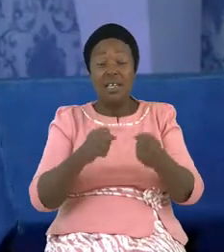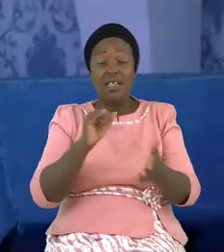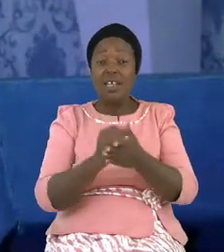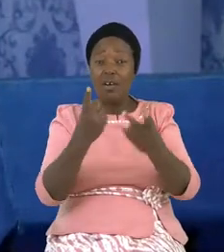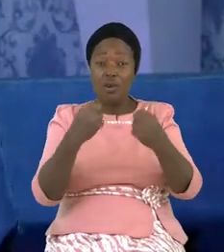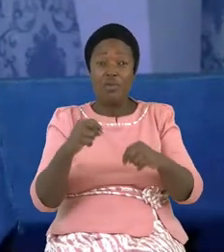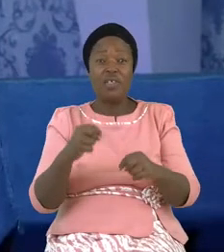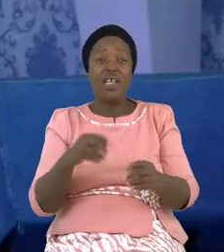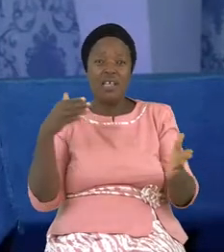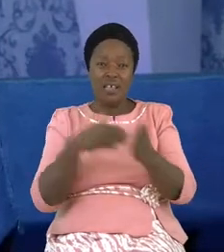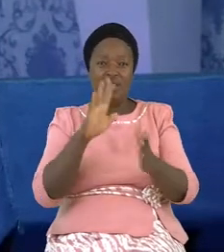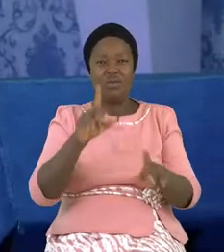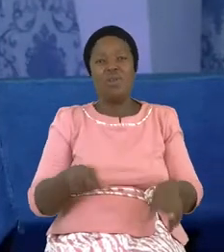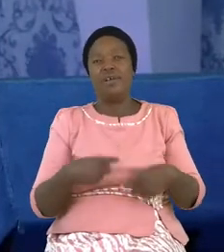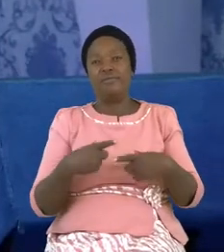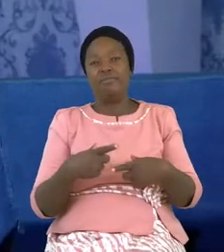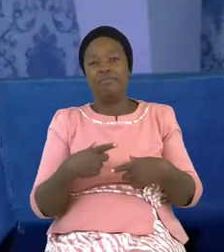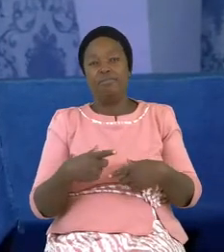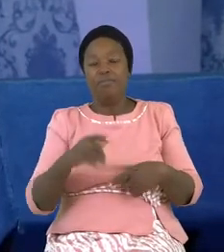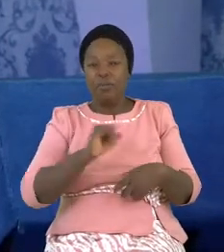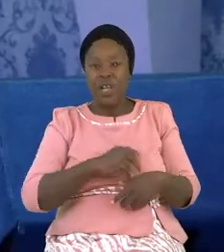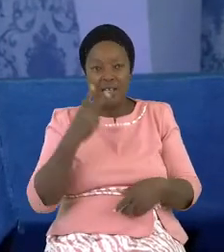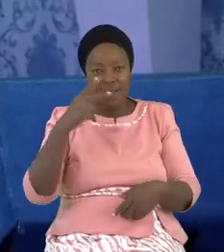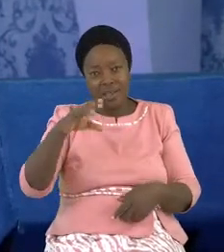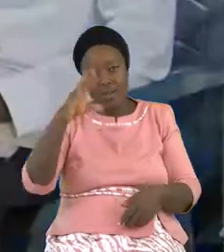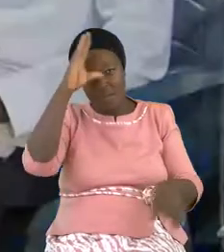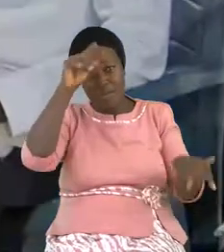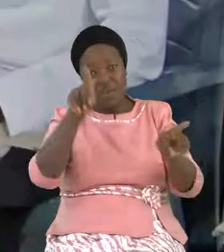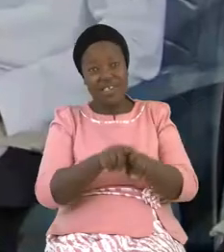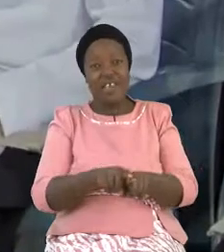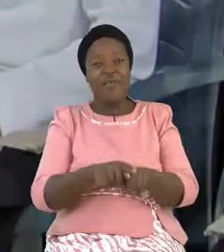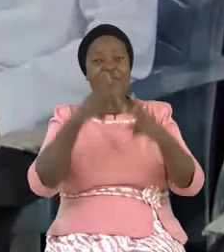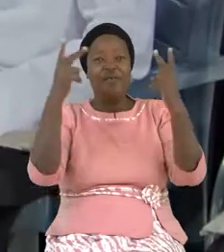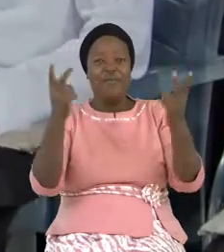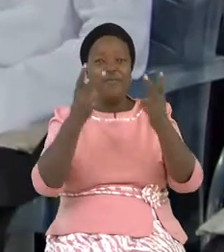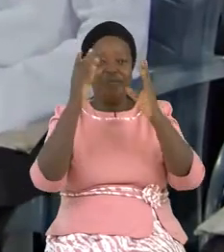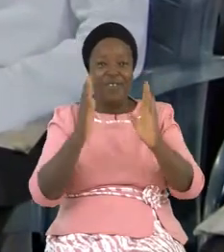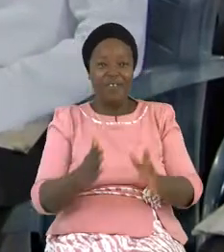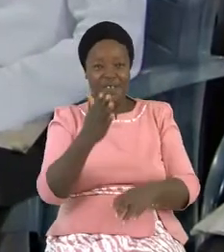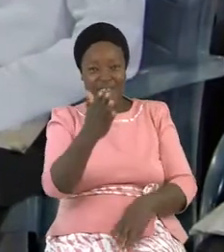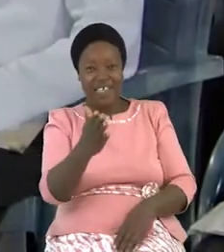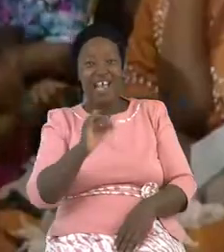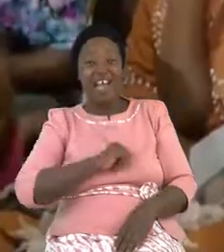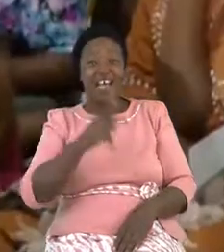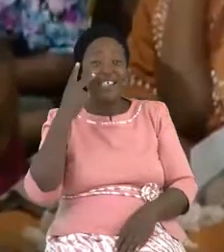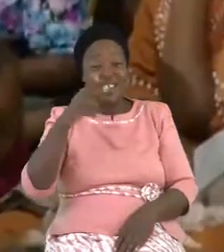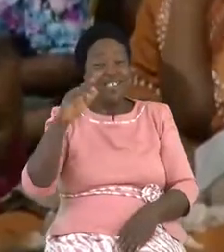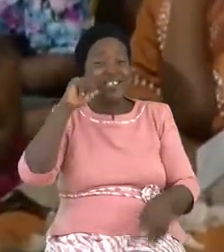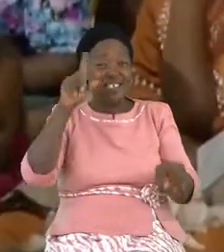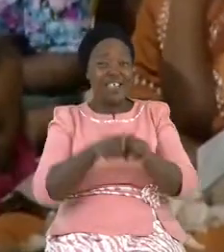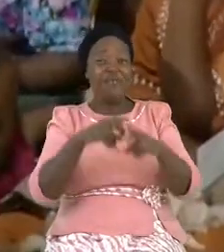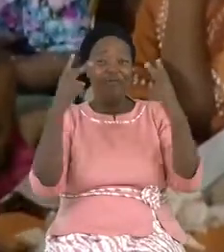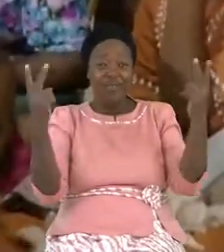against your life. I see Brother Victor there. I see Sister Victoria there. You